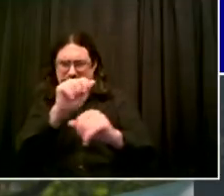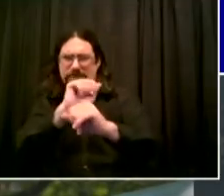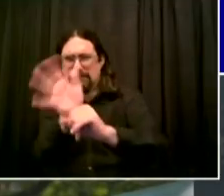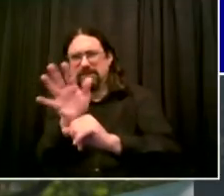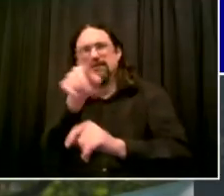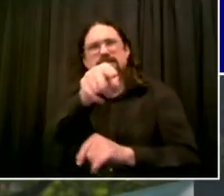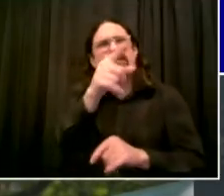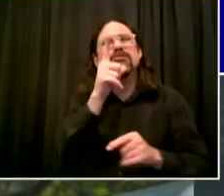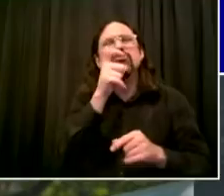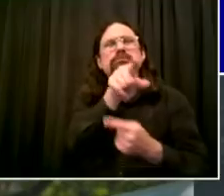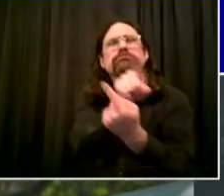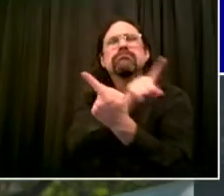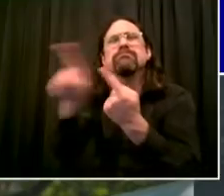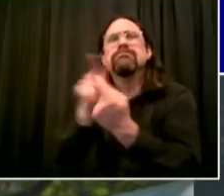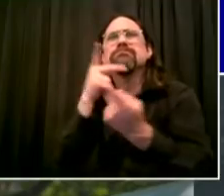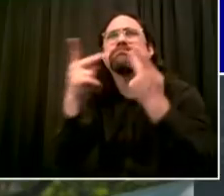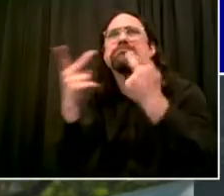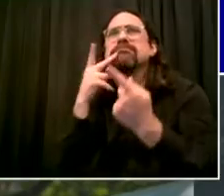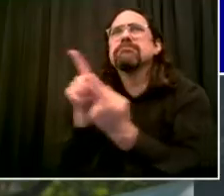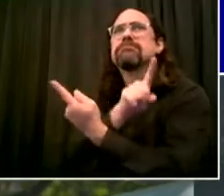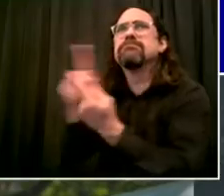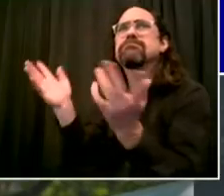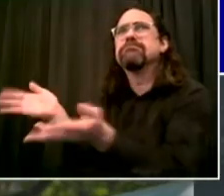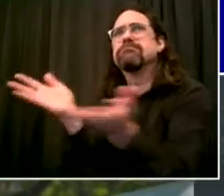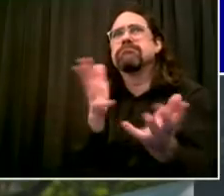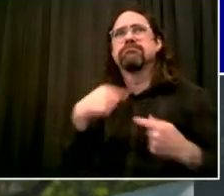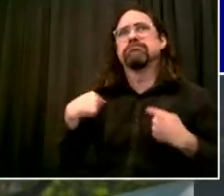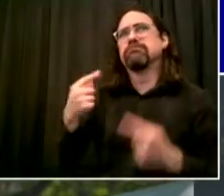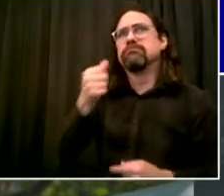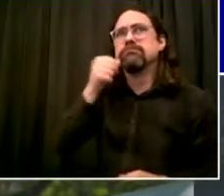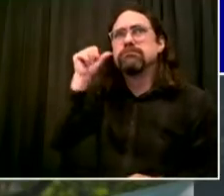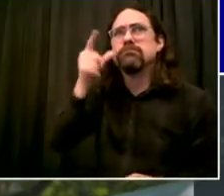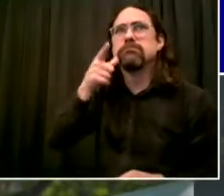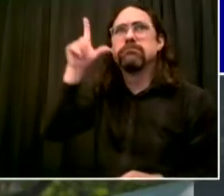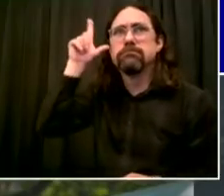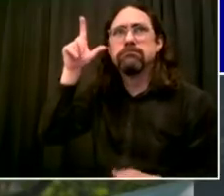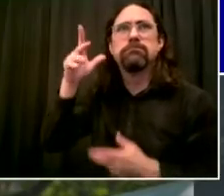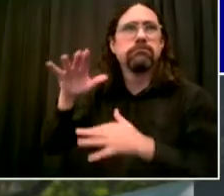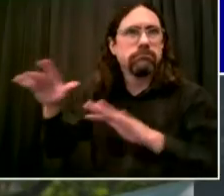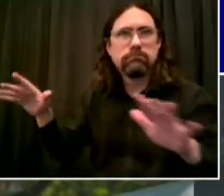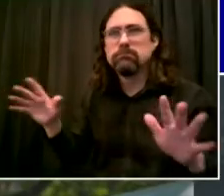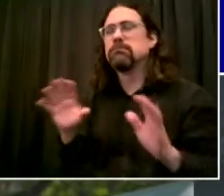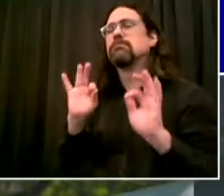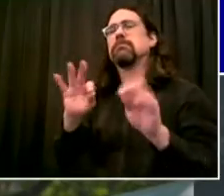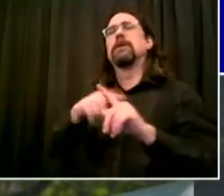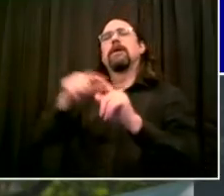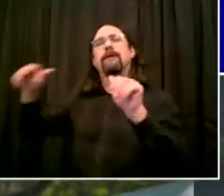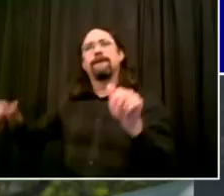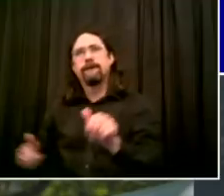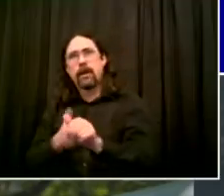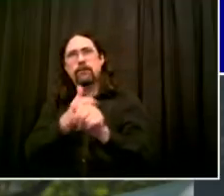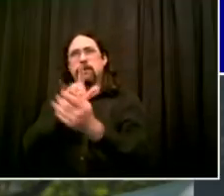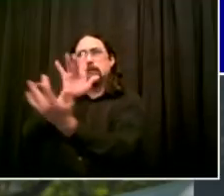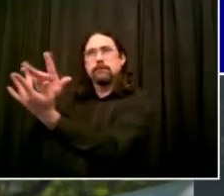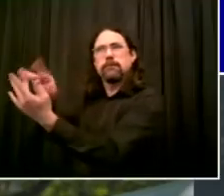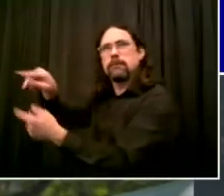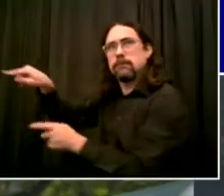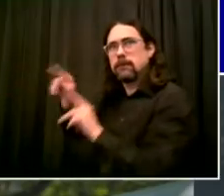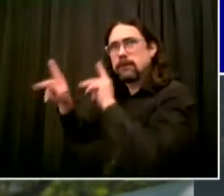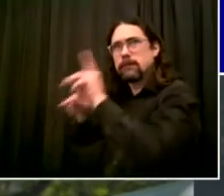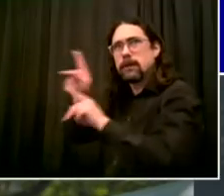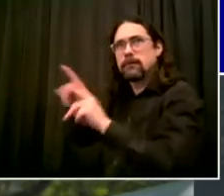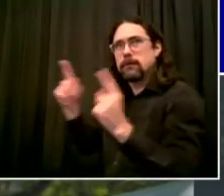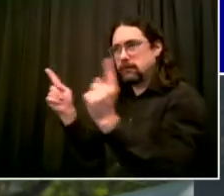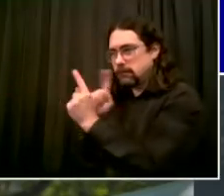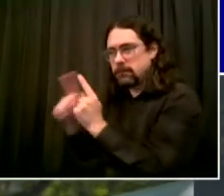this to work the way we want it to, we need everyone to get a test. So I'm reminding all New Yorkers, as you prepare, as these phases begin, as